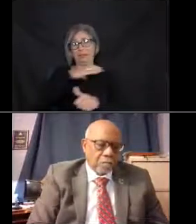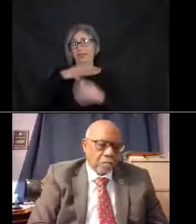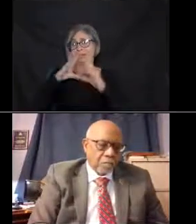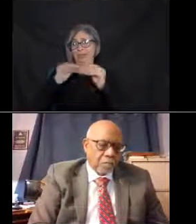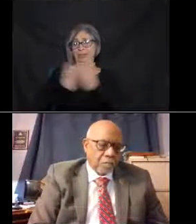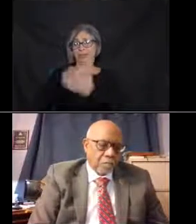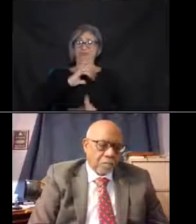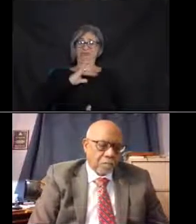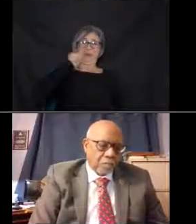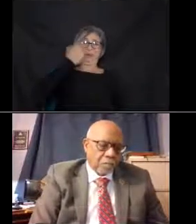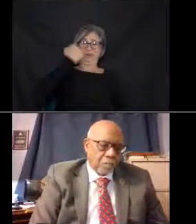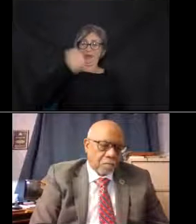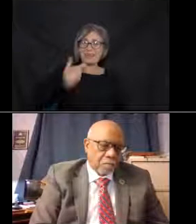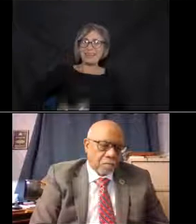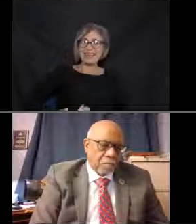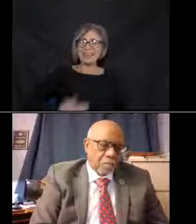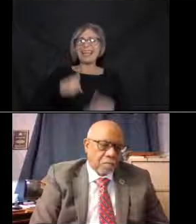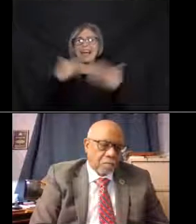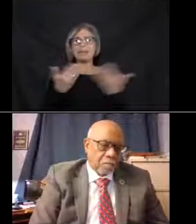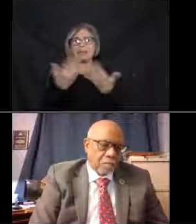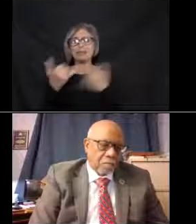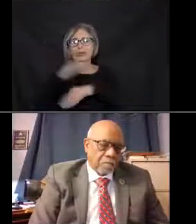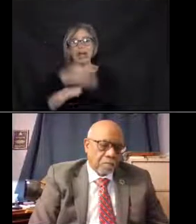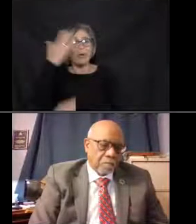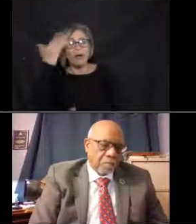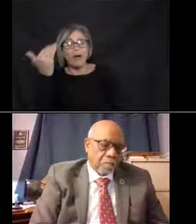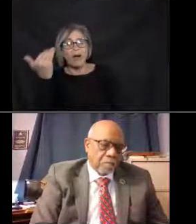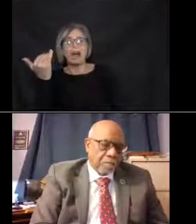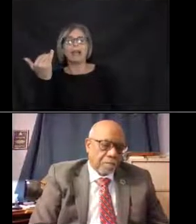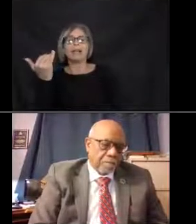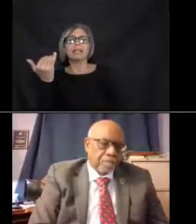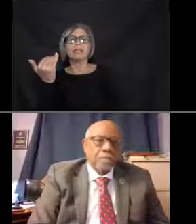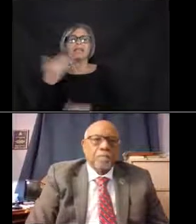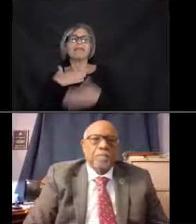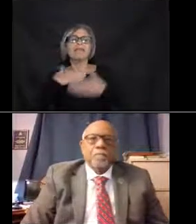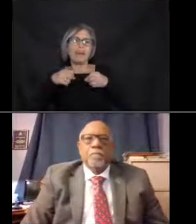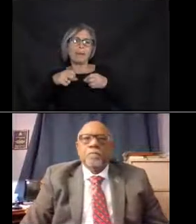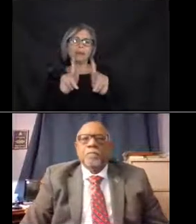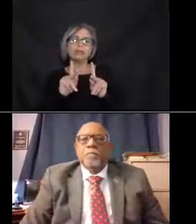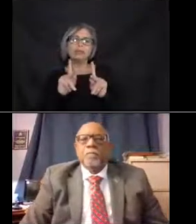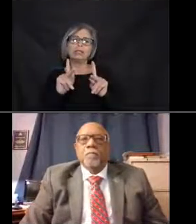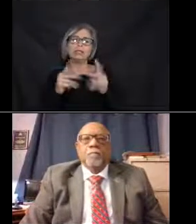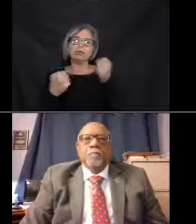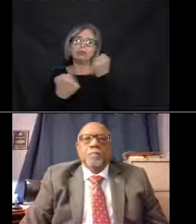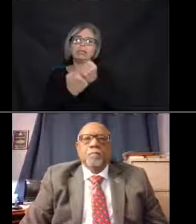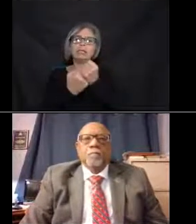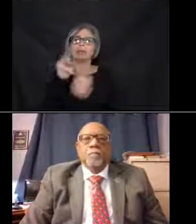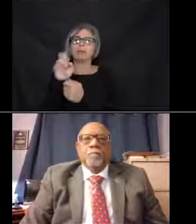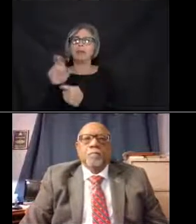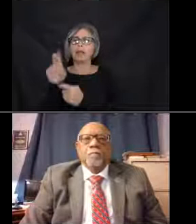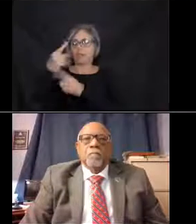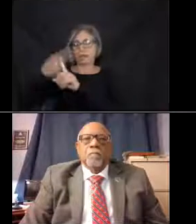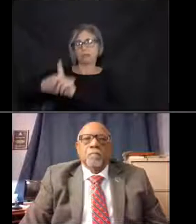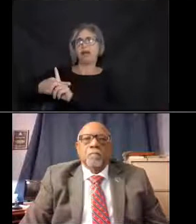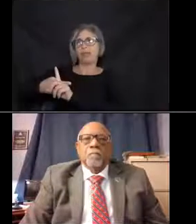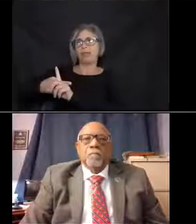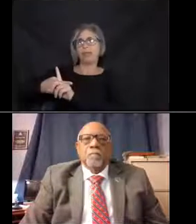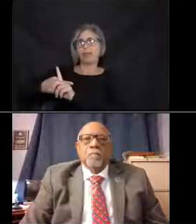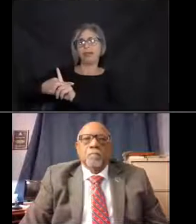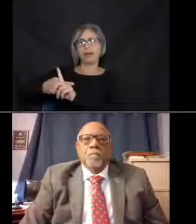me. I'm here this evening. I was given the fortunate opportunity to assist the mayor this month